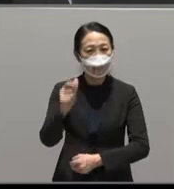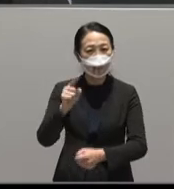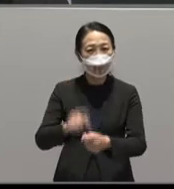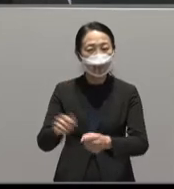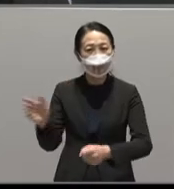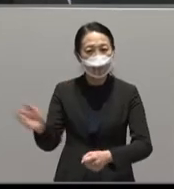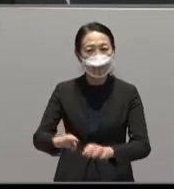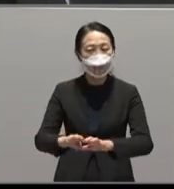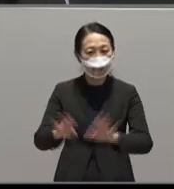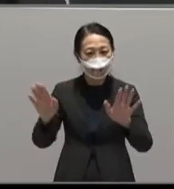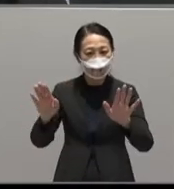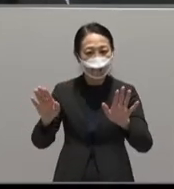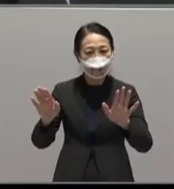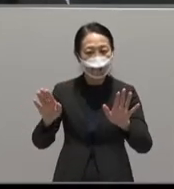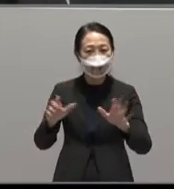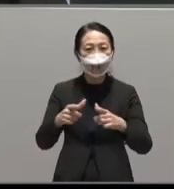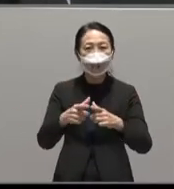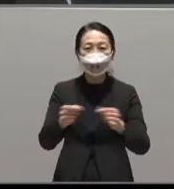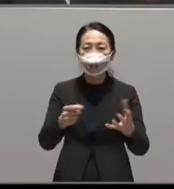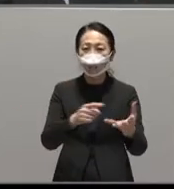I started studying the forest in